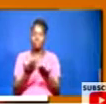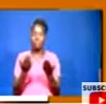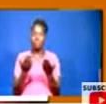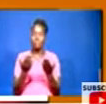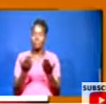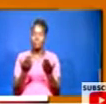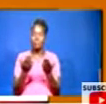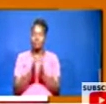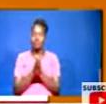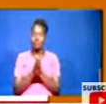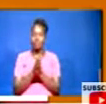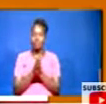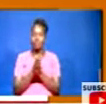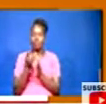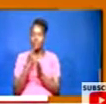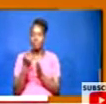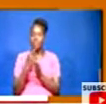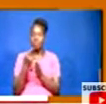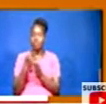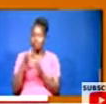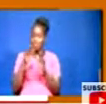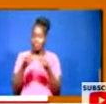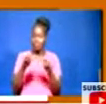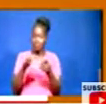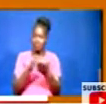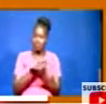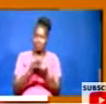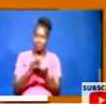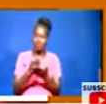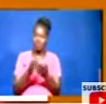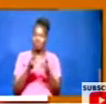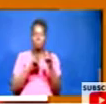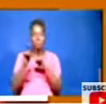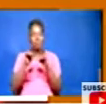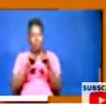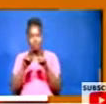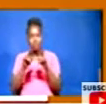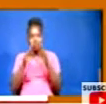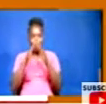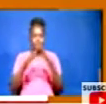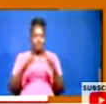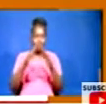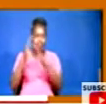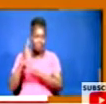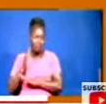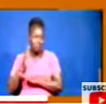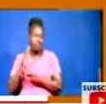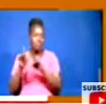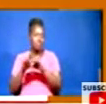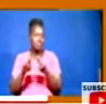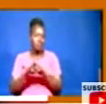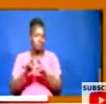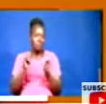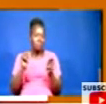touched on, among others, you know, the agriculture sector, the transport sector, the housing, security, as well as